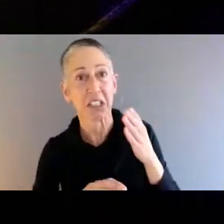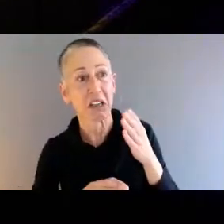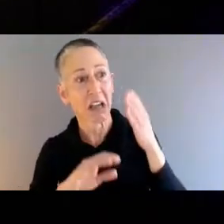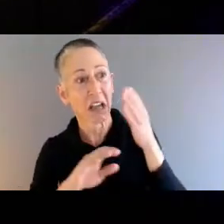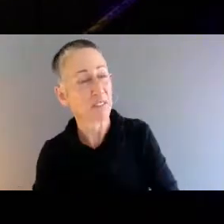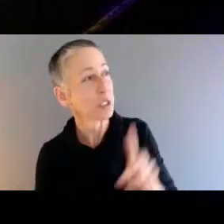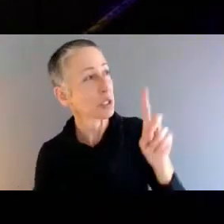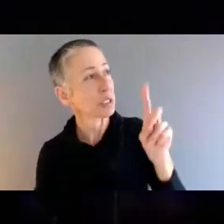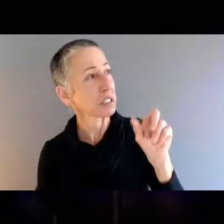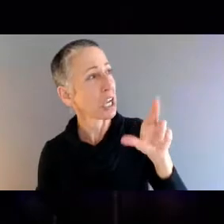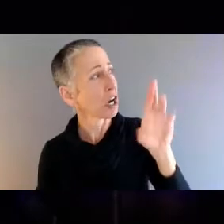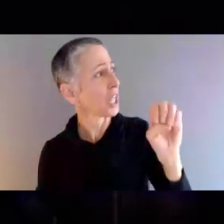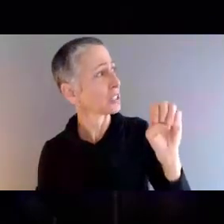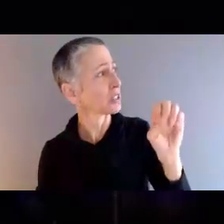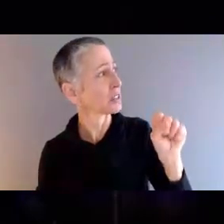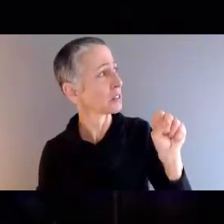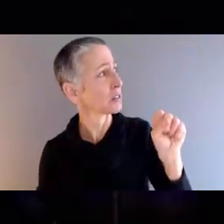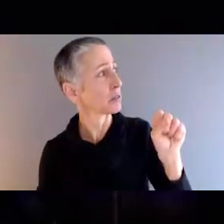I dare.